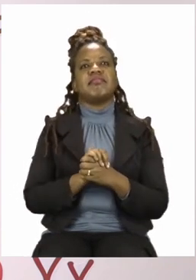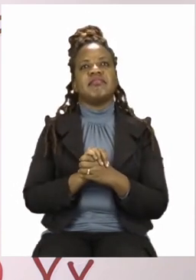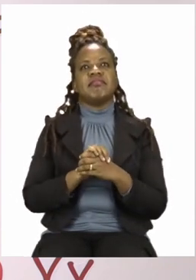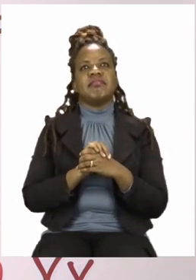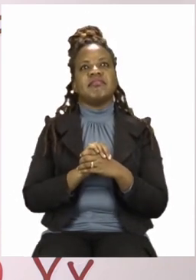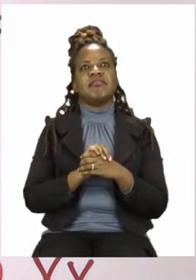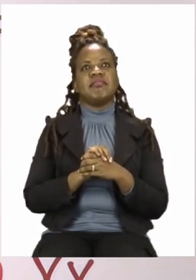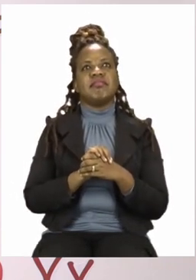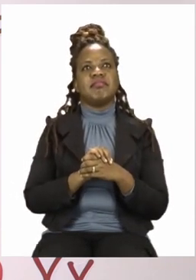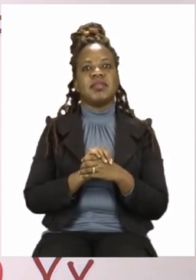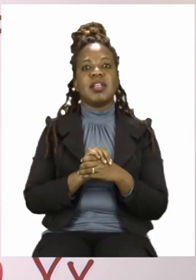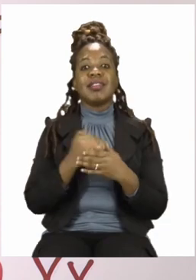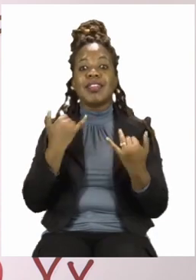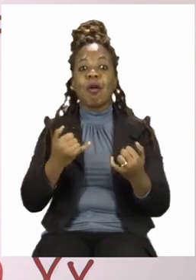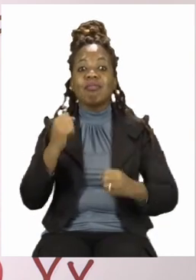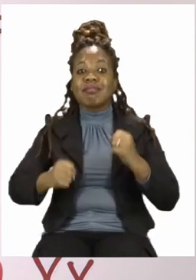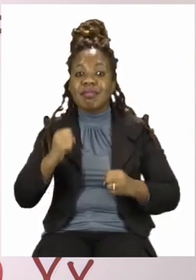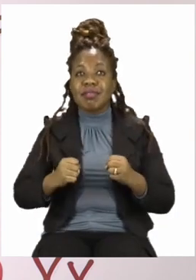run.